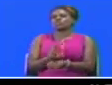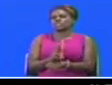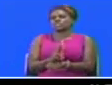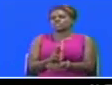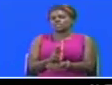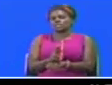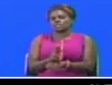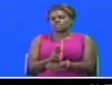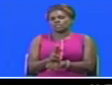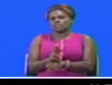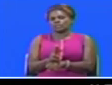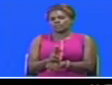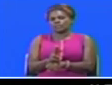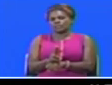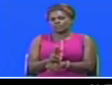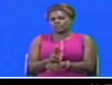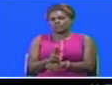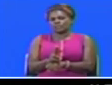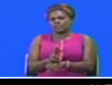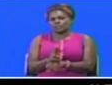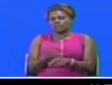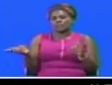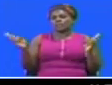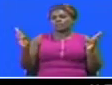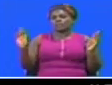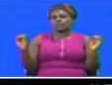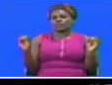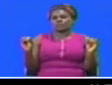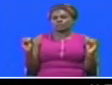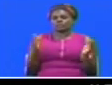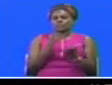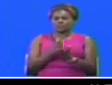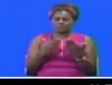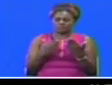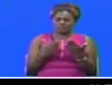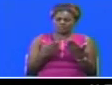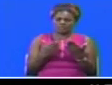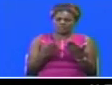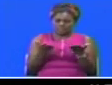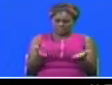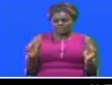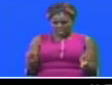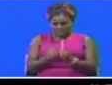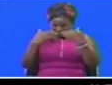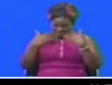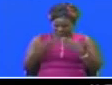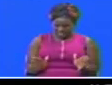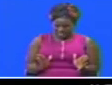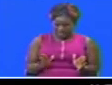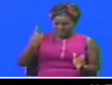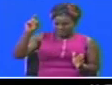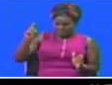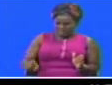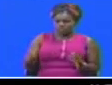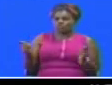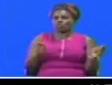For some of us, this we are not prepared for some people. But anyway, this has happened. We still have to